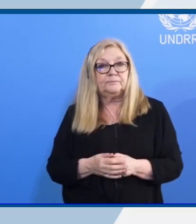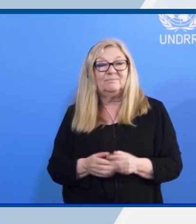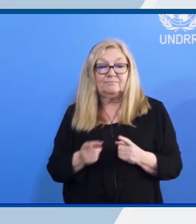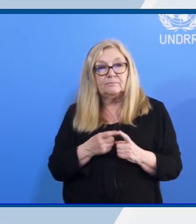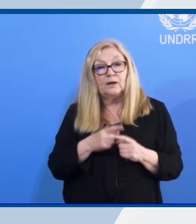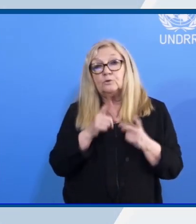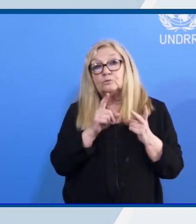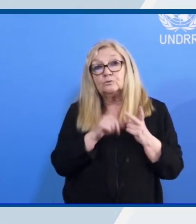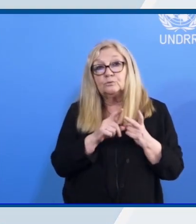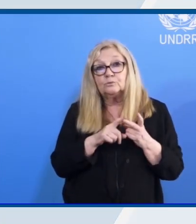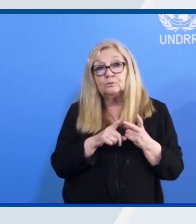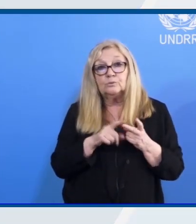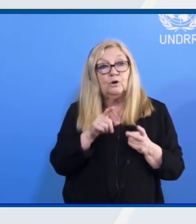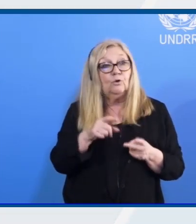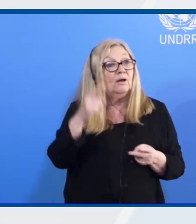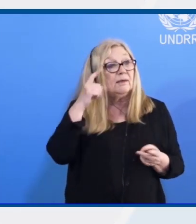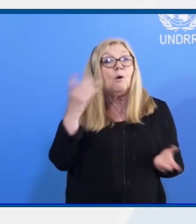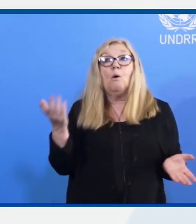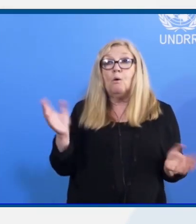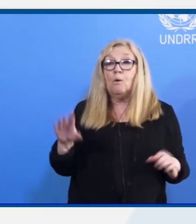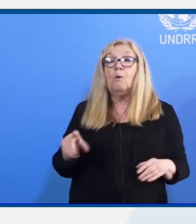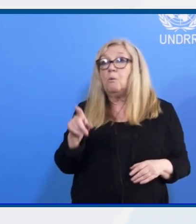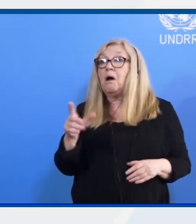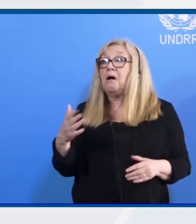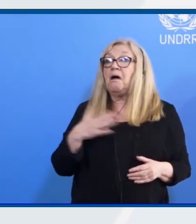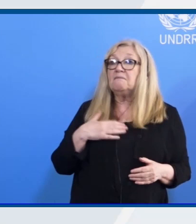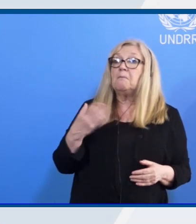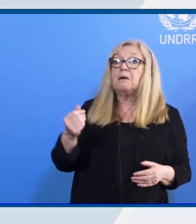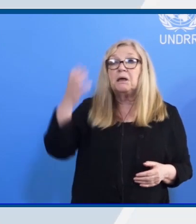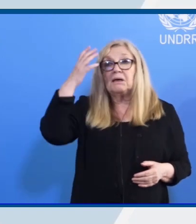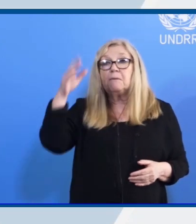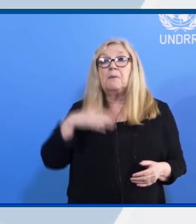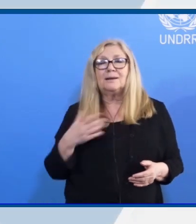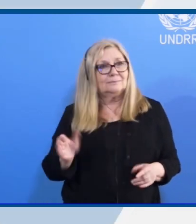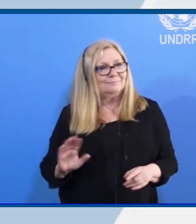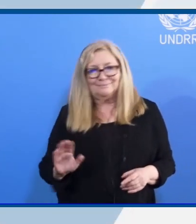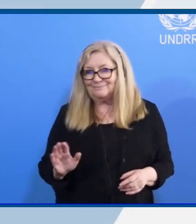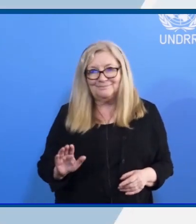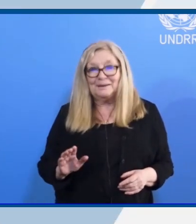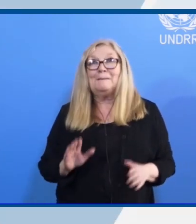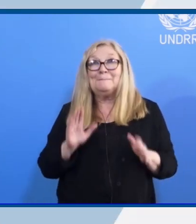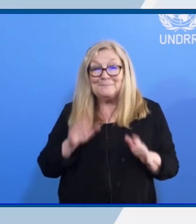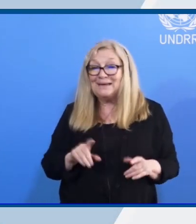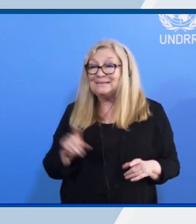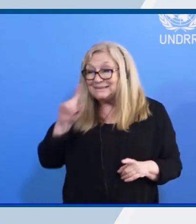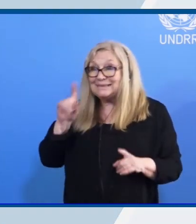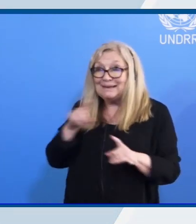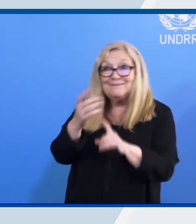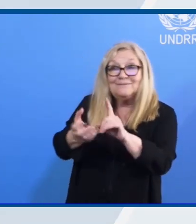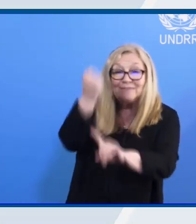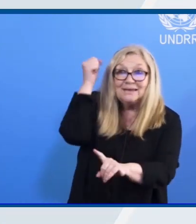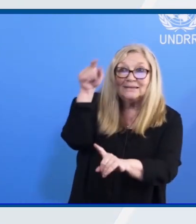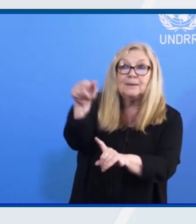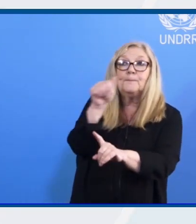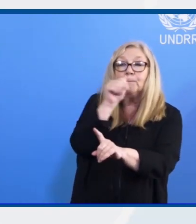we can't be complacent with the availability of public finance. We also need to unlock private finance, and that's where we need to,